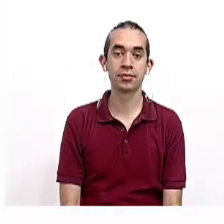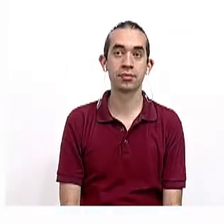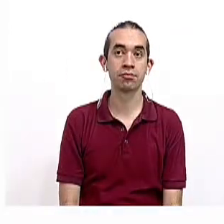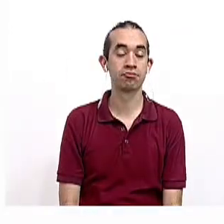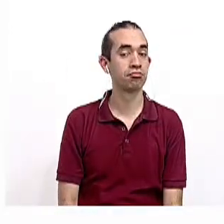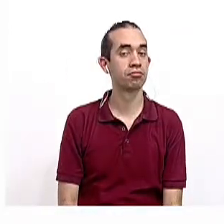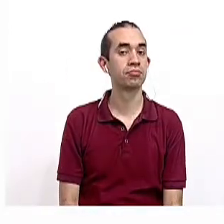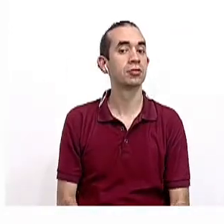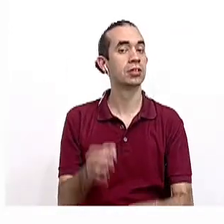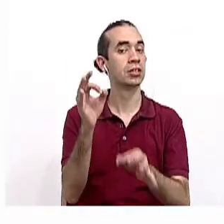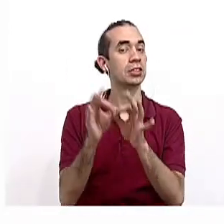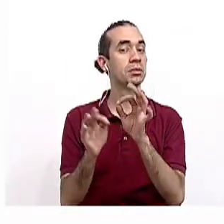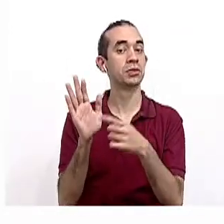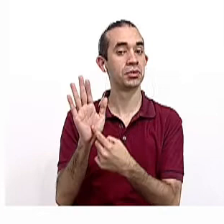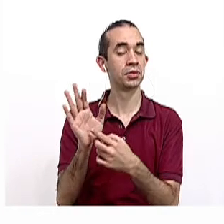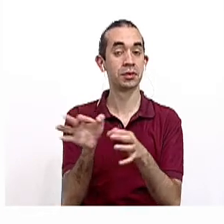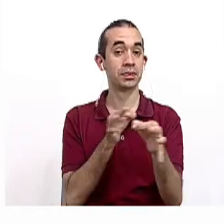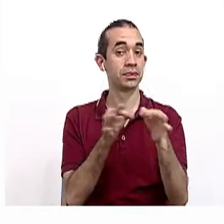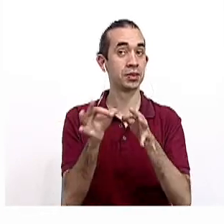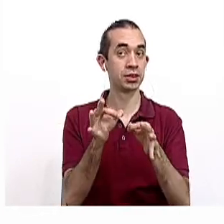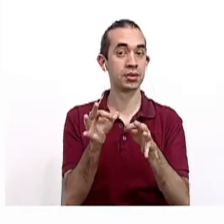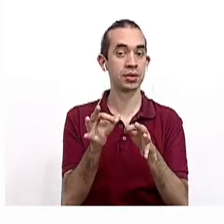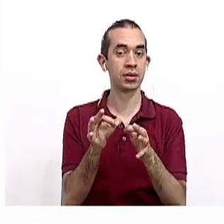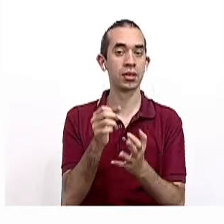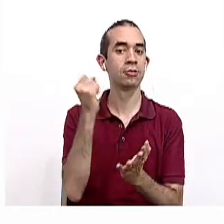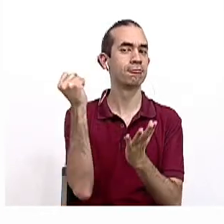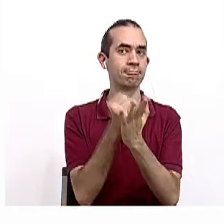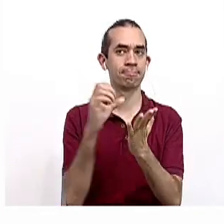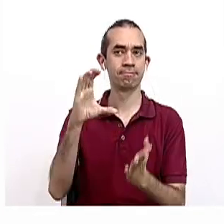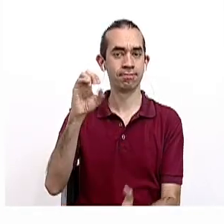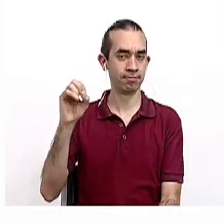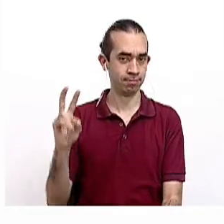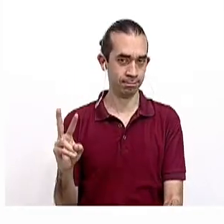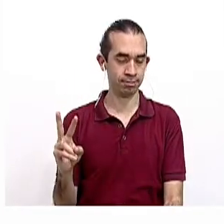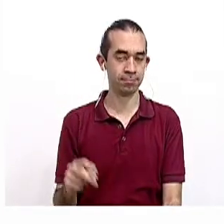The Simple Show explains the carbon footprint.